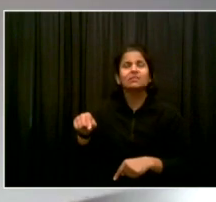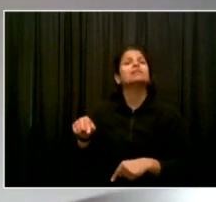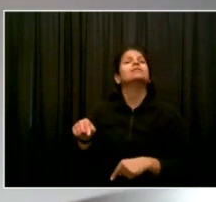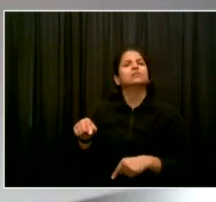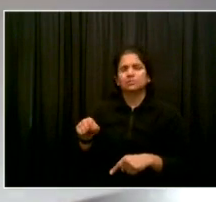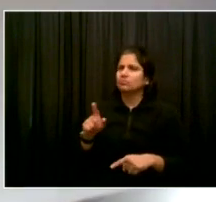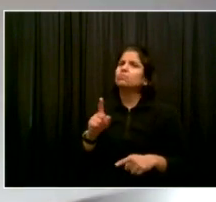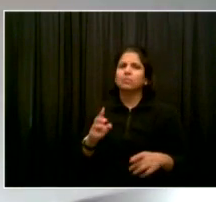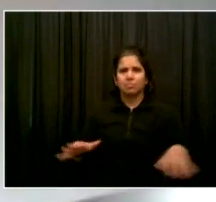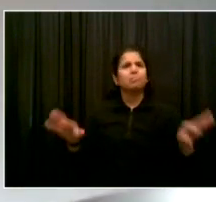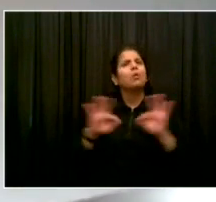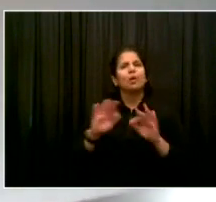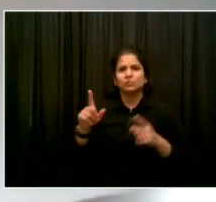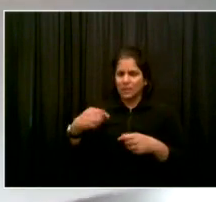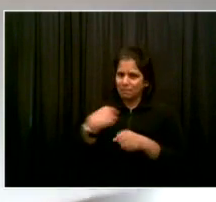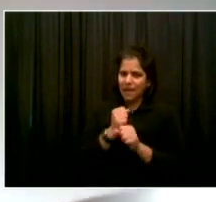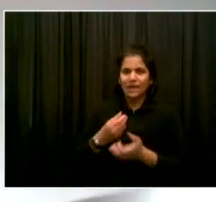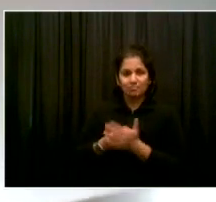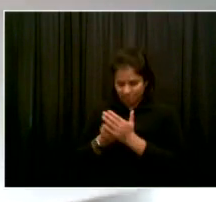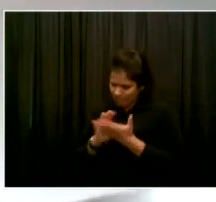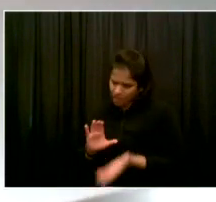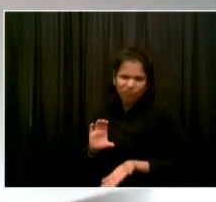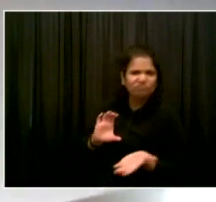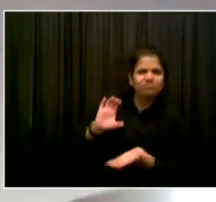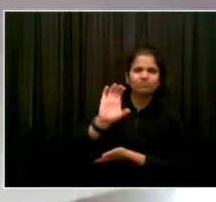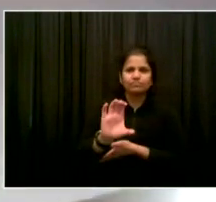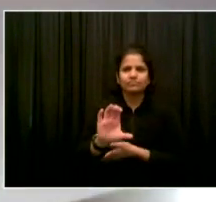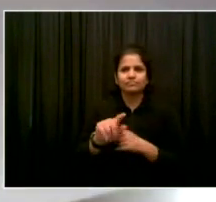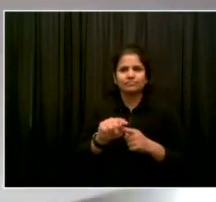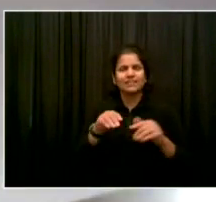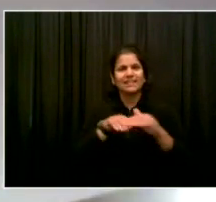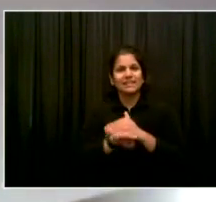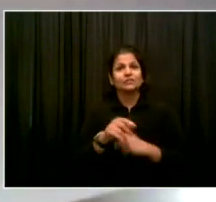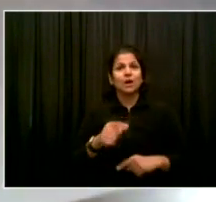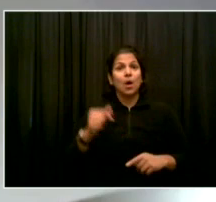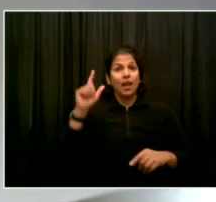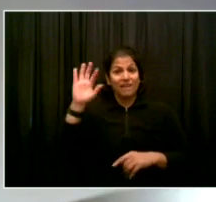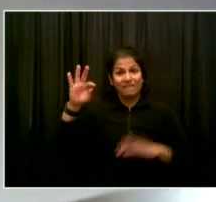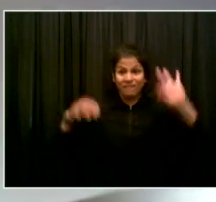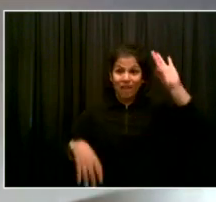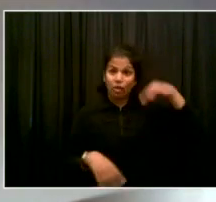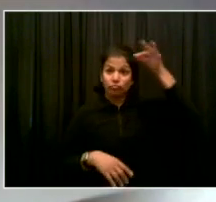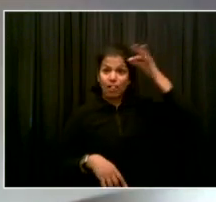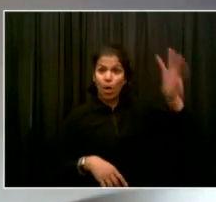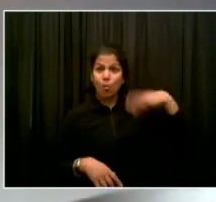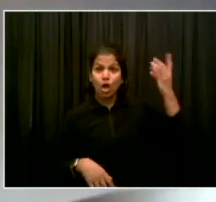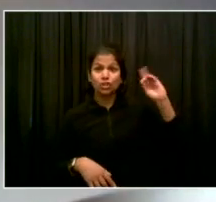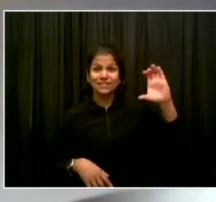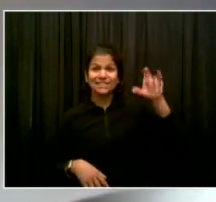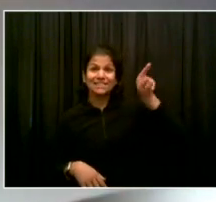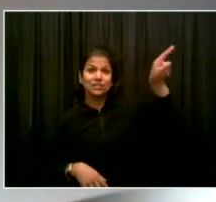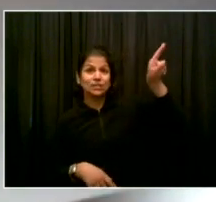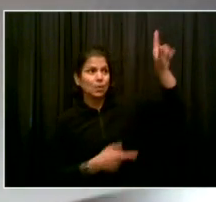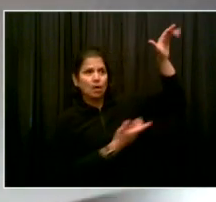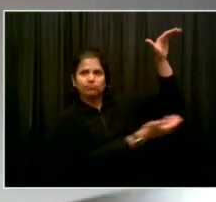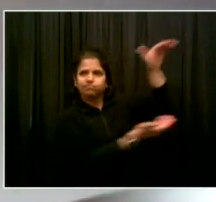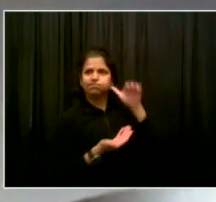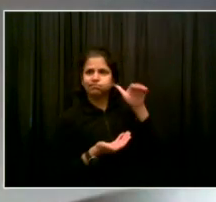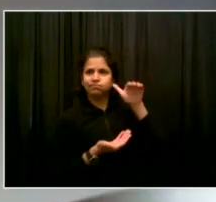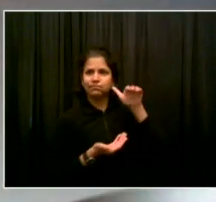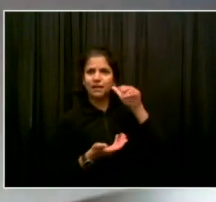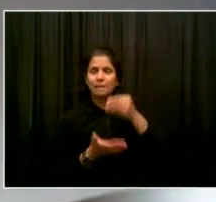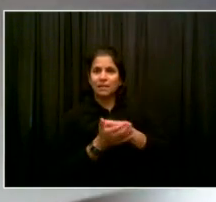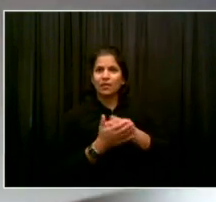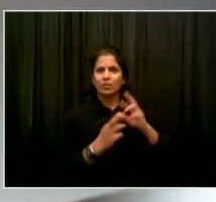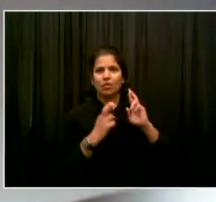from the federal infrastructure bill, and hopefully, as Bill McKibben said, we'll get the Build Back Better bill done and help move us along.